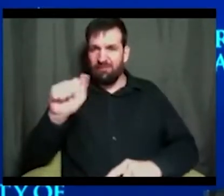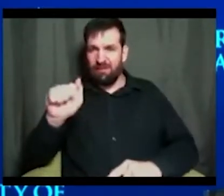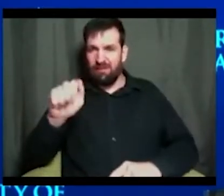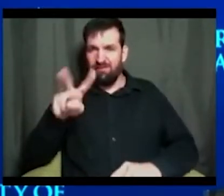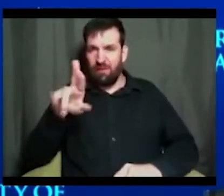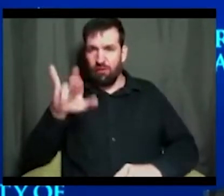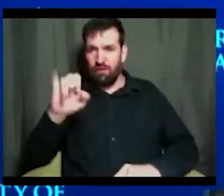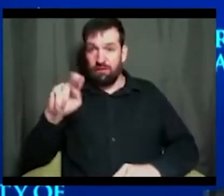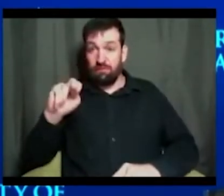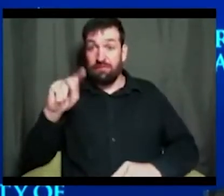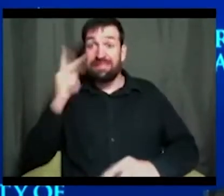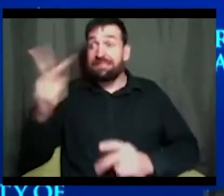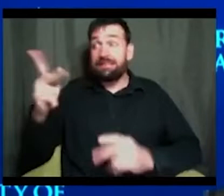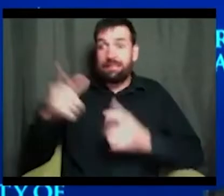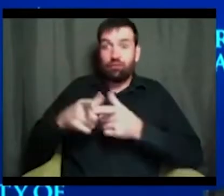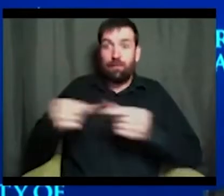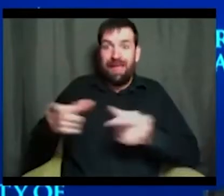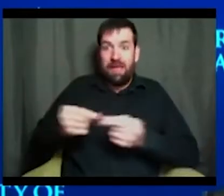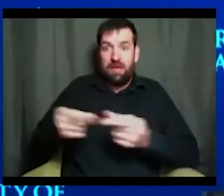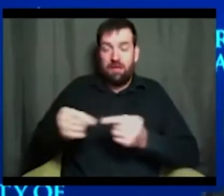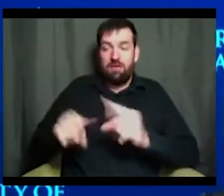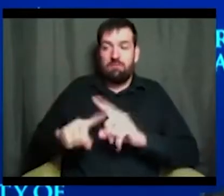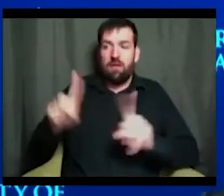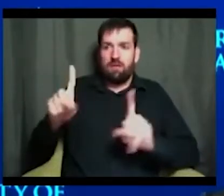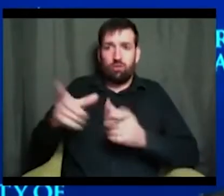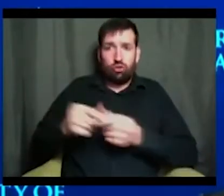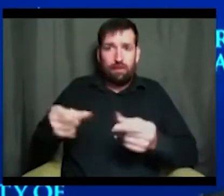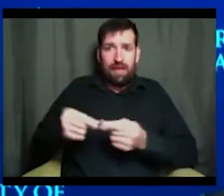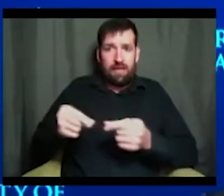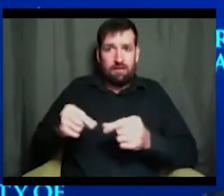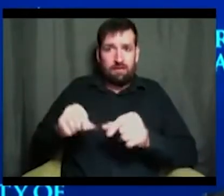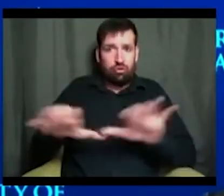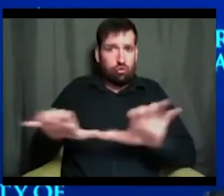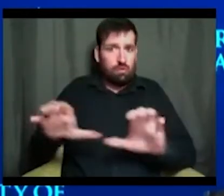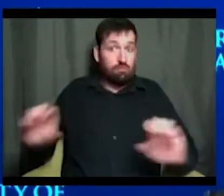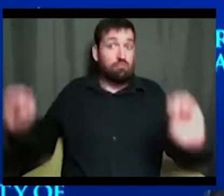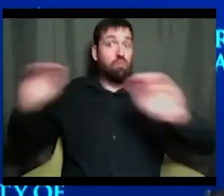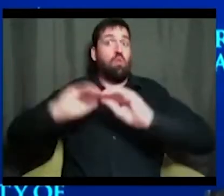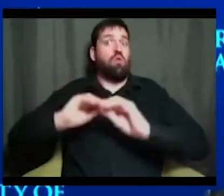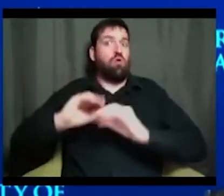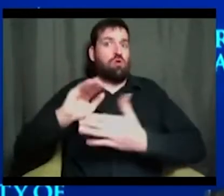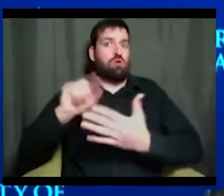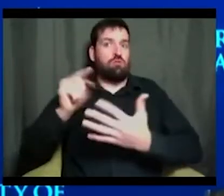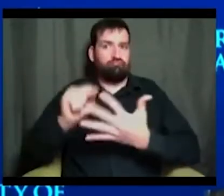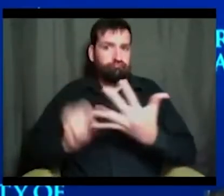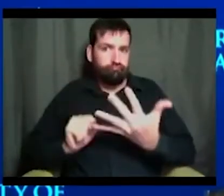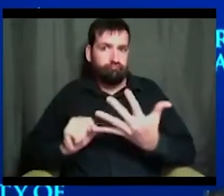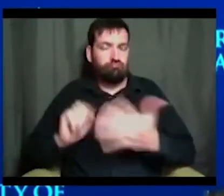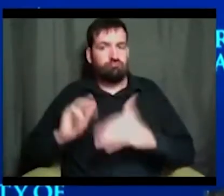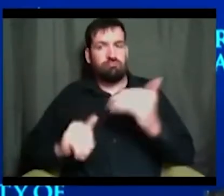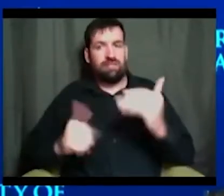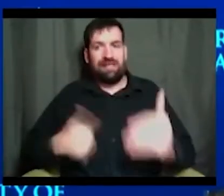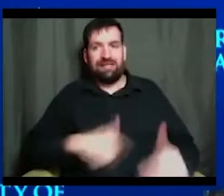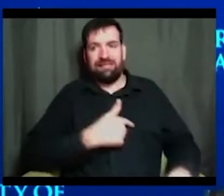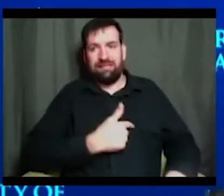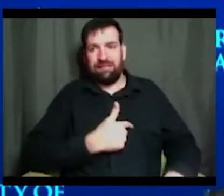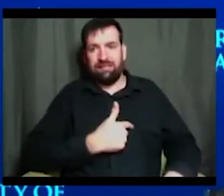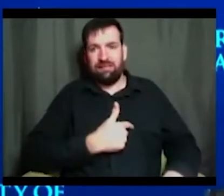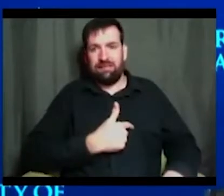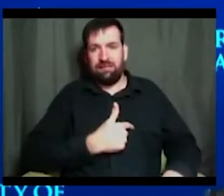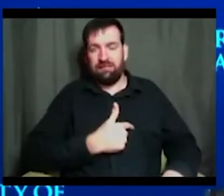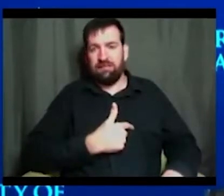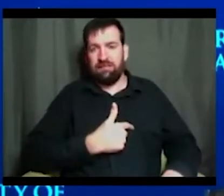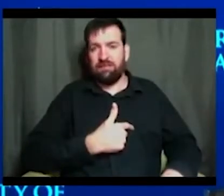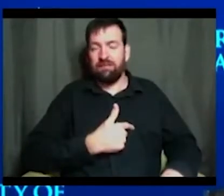in Japan. But I think Japan is doing a few more things than we're probably likely to do in terms of